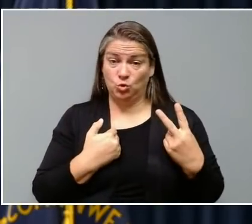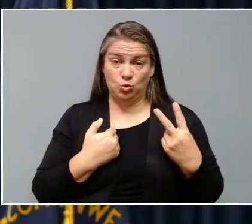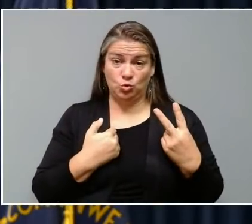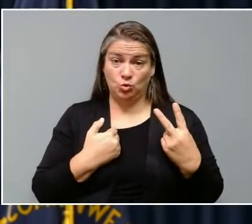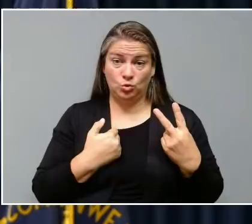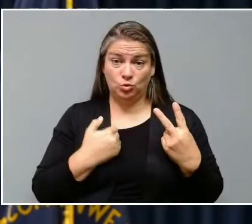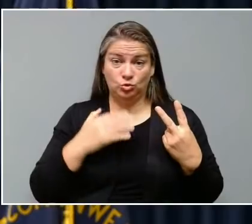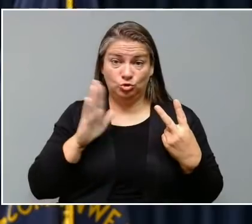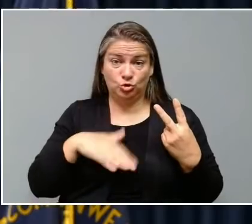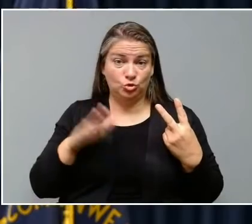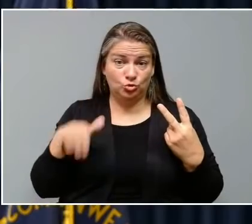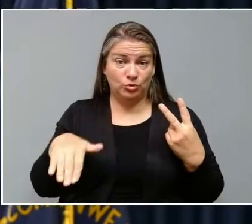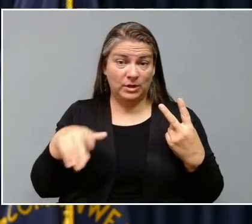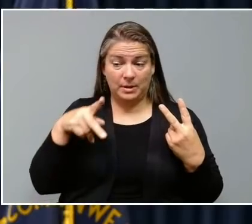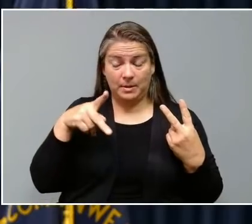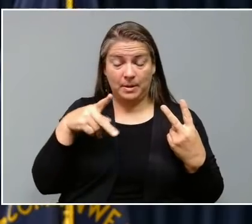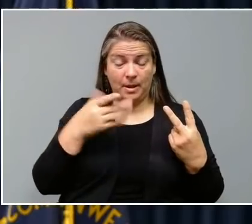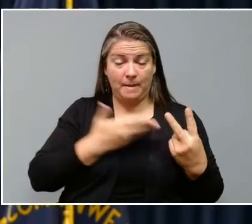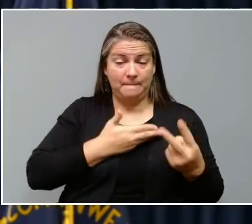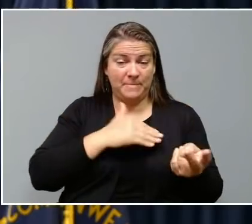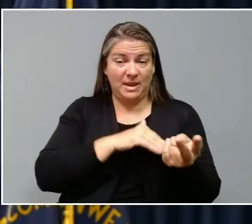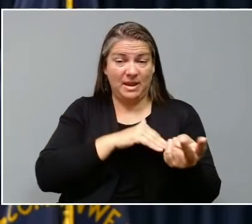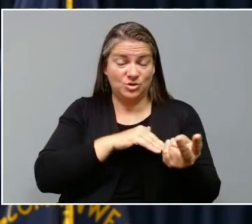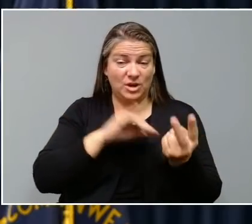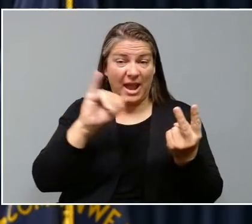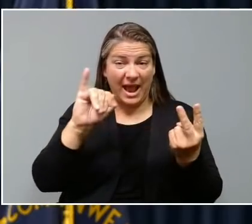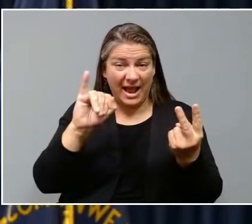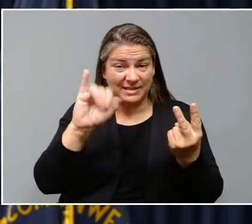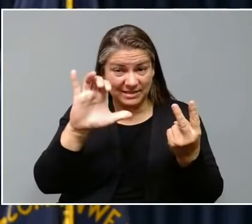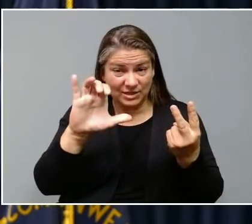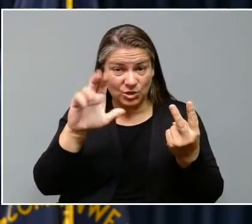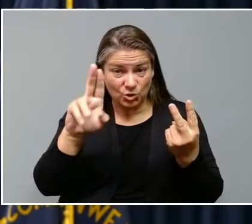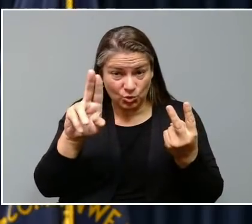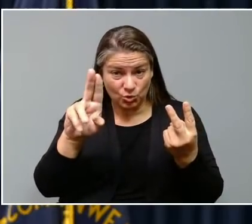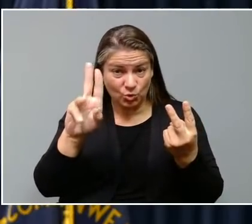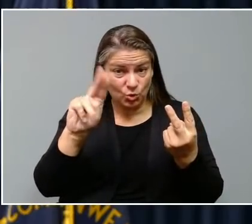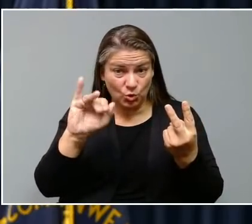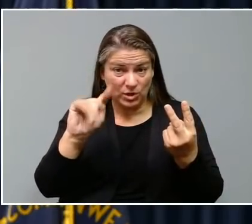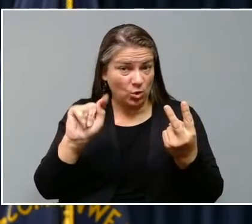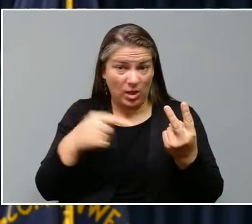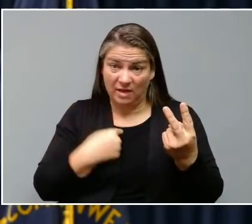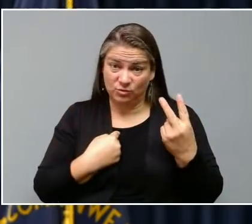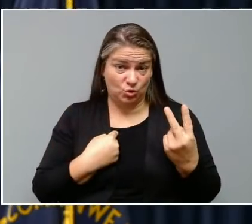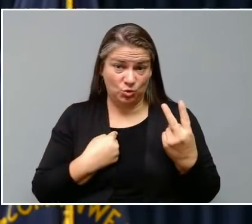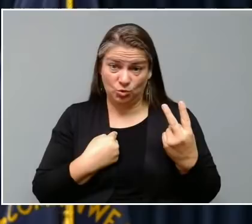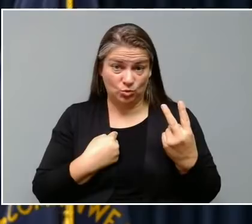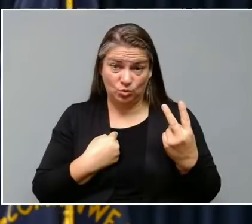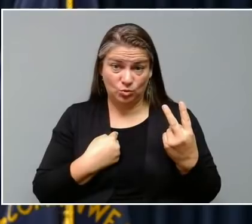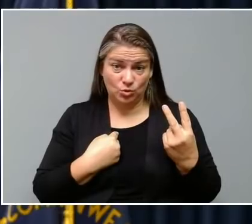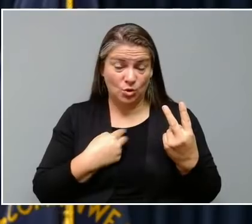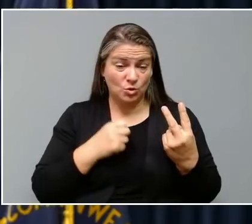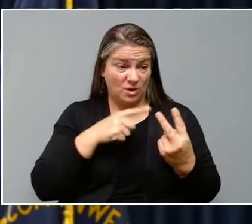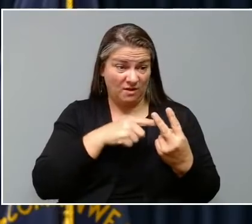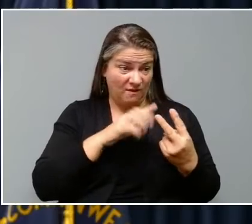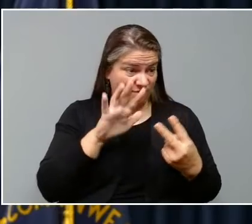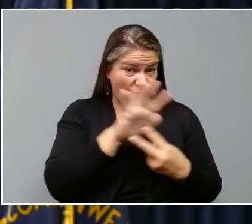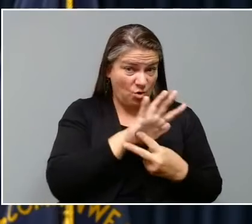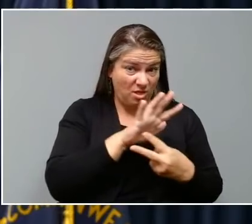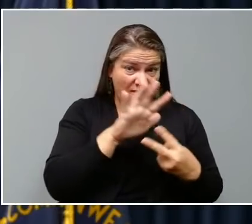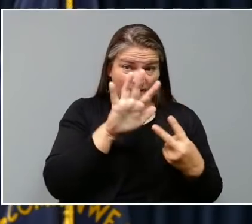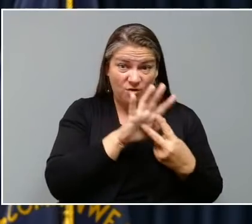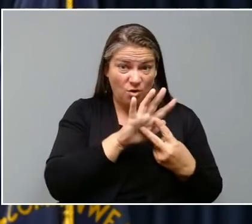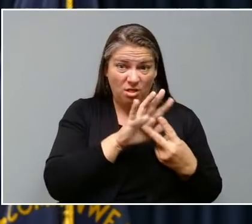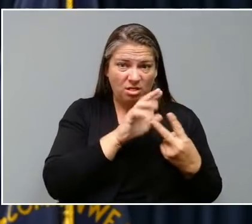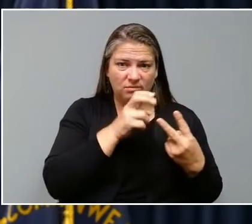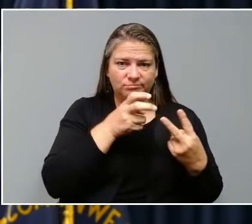sick kids in most regions of our state end up, if they need an ICU, in one that is not designed for them. They are